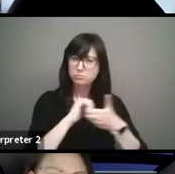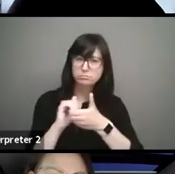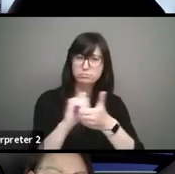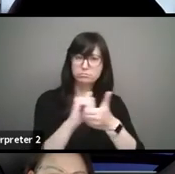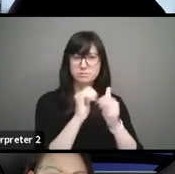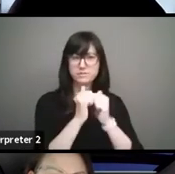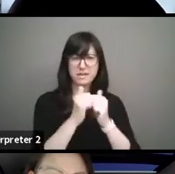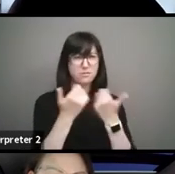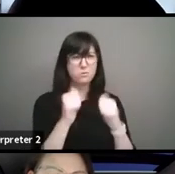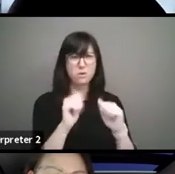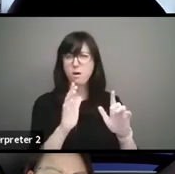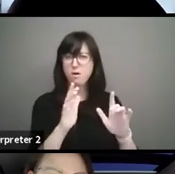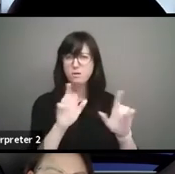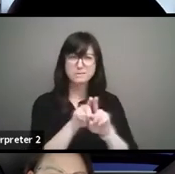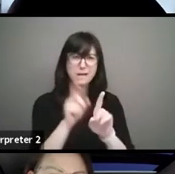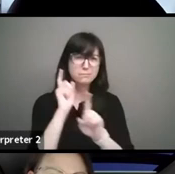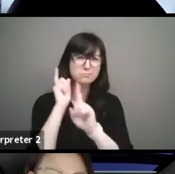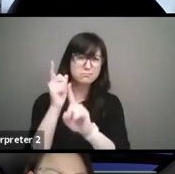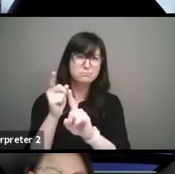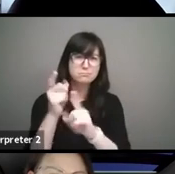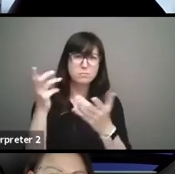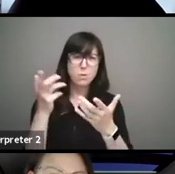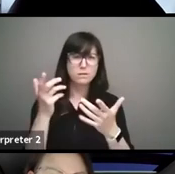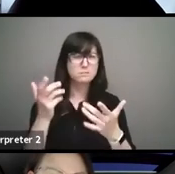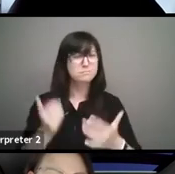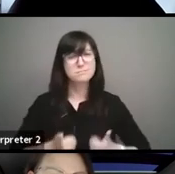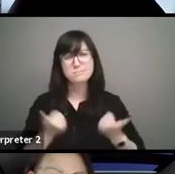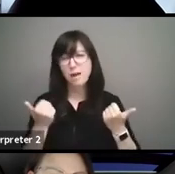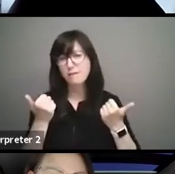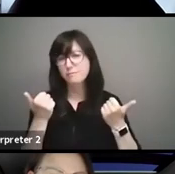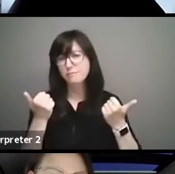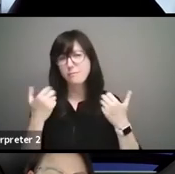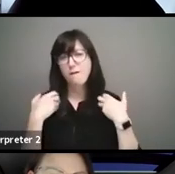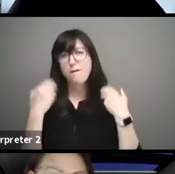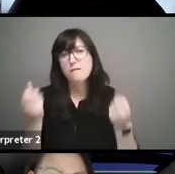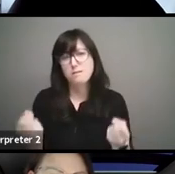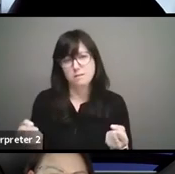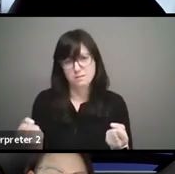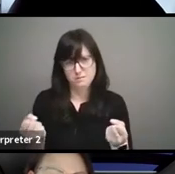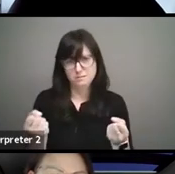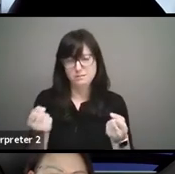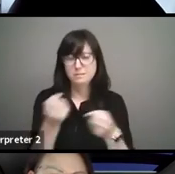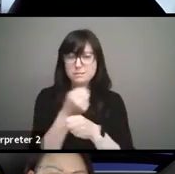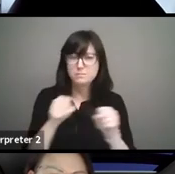striving for the same thing, which is like better livelihoods and safer spaces to be in.